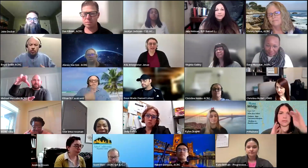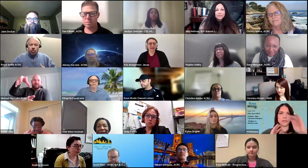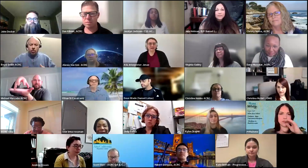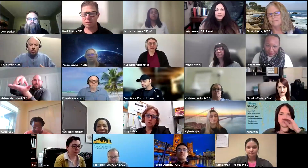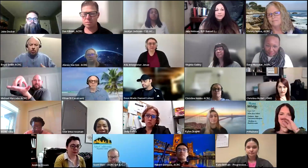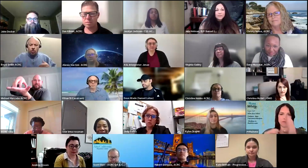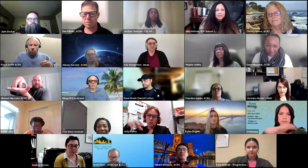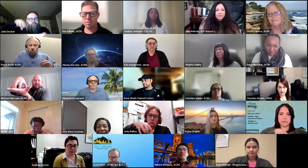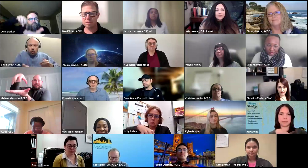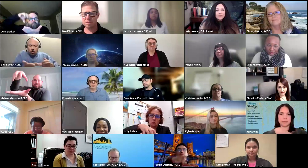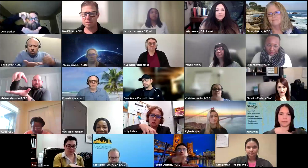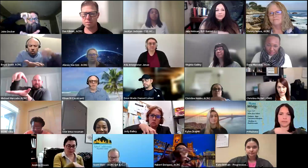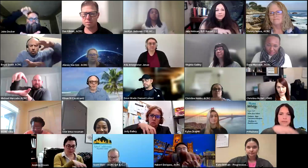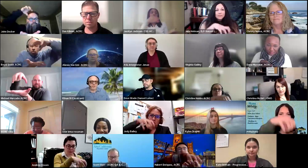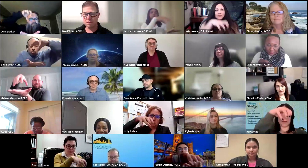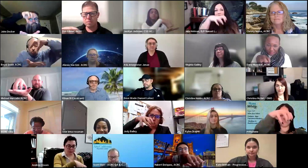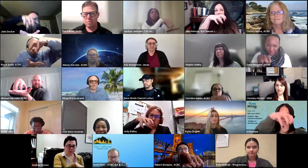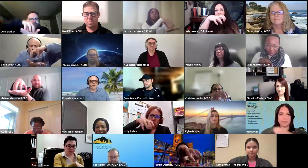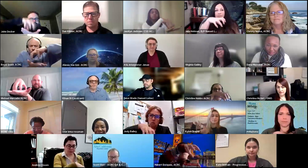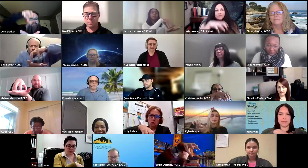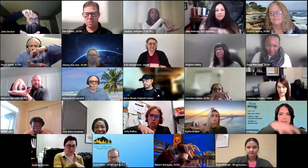Then we have cake,